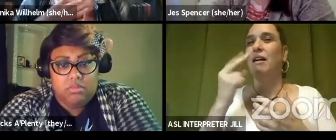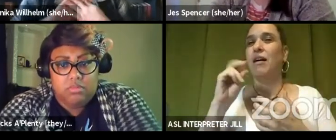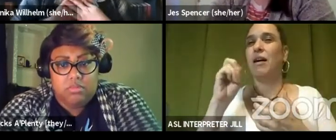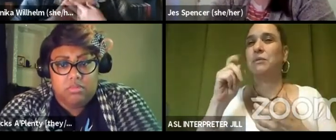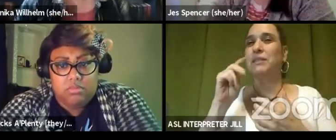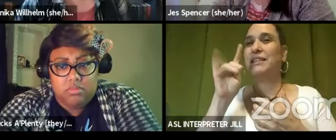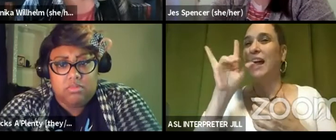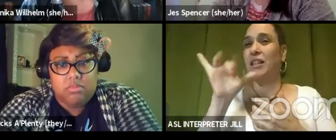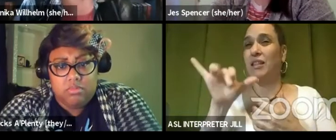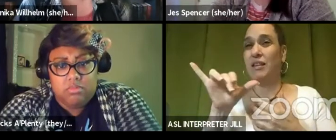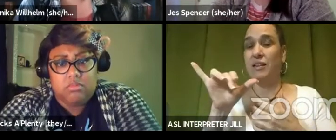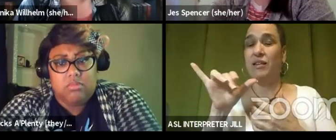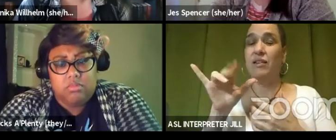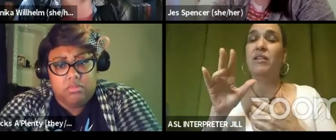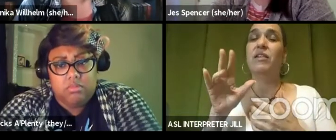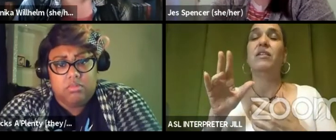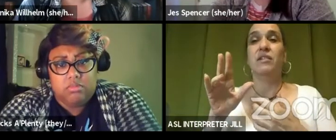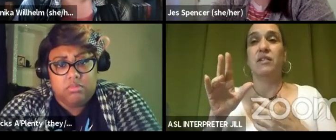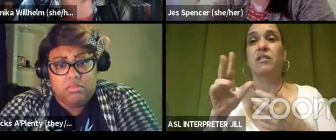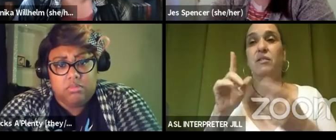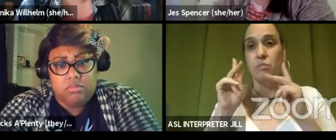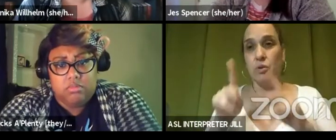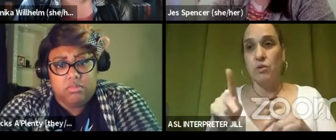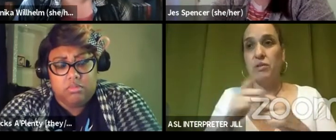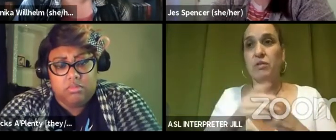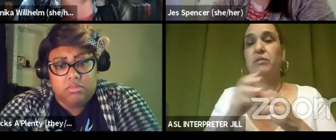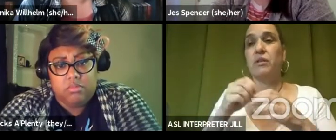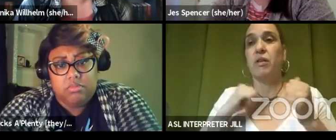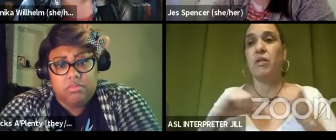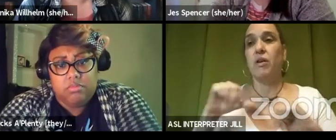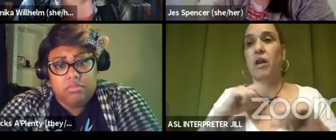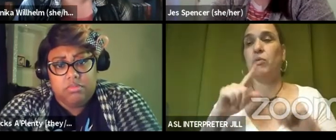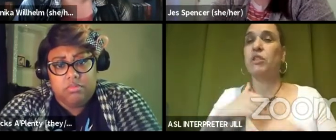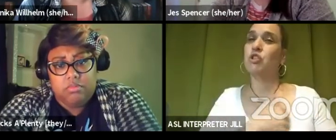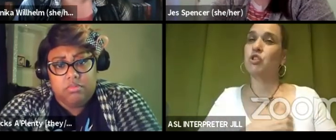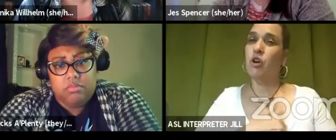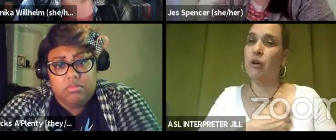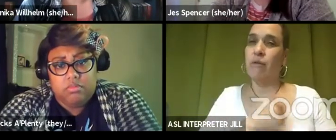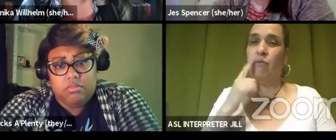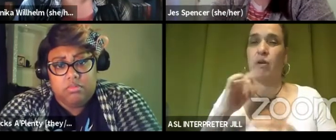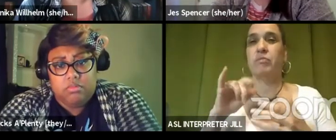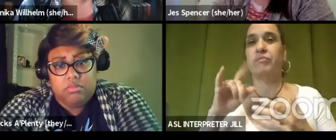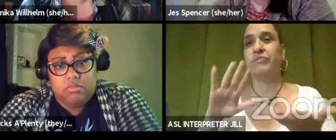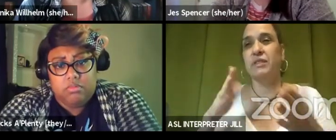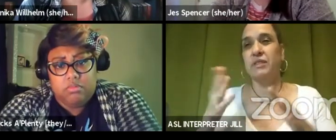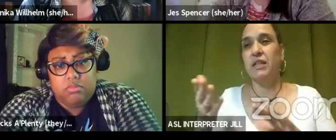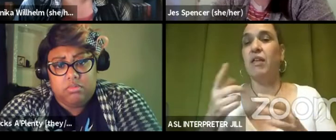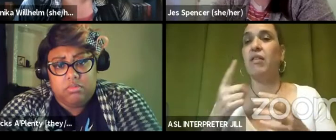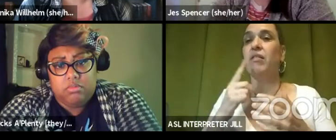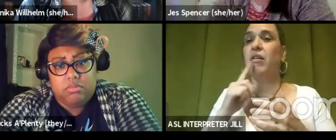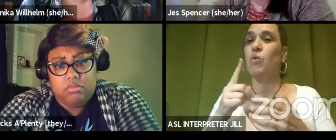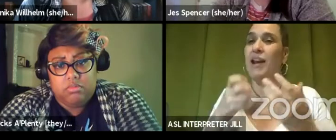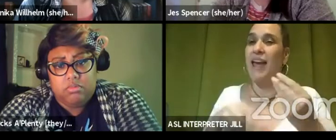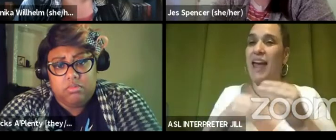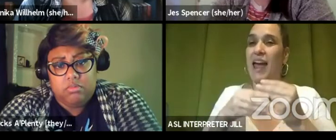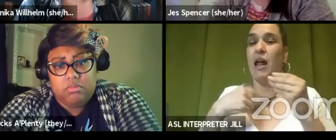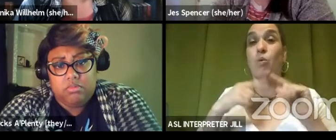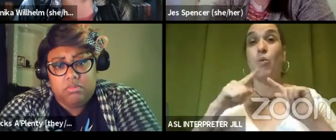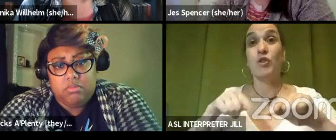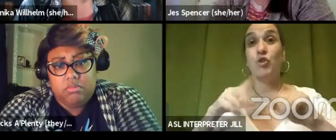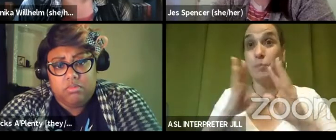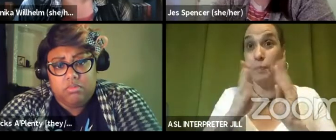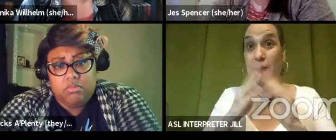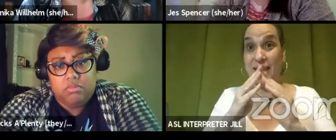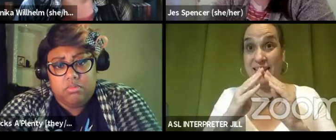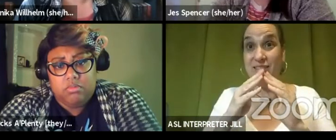Veronica. Thank you for sharing that. So sorry for your loss. Just to piggyback on that, I was at another forum similar to this, and I shared